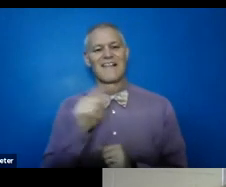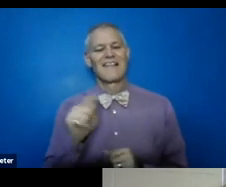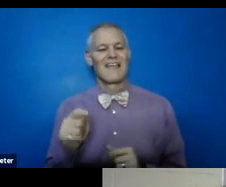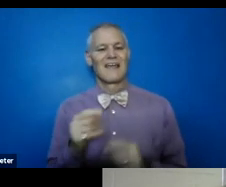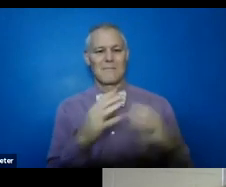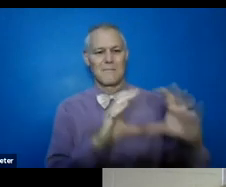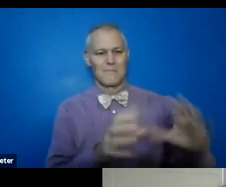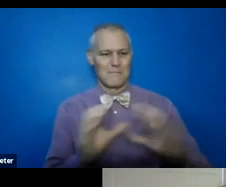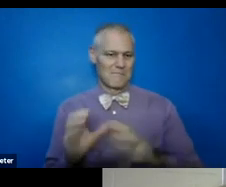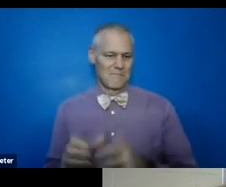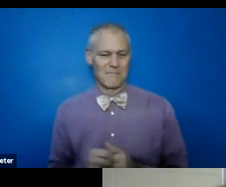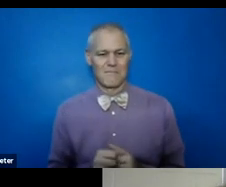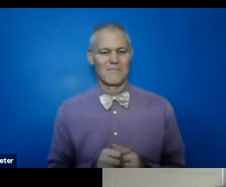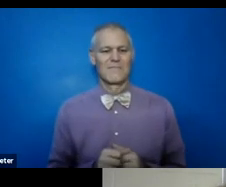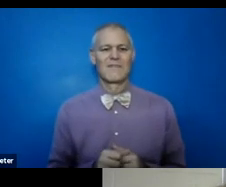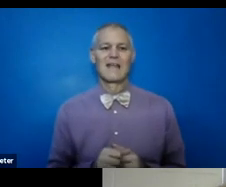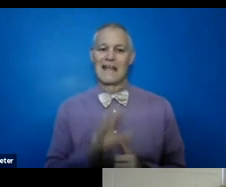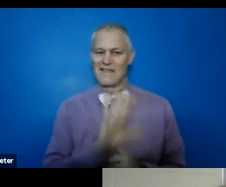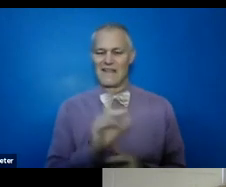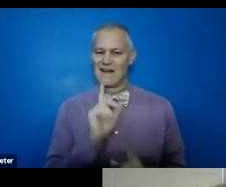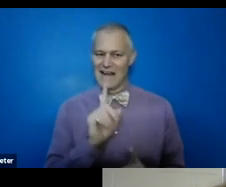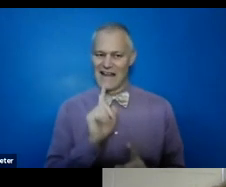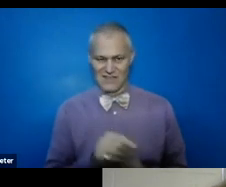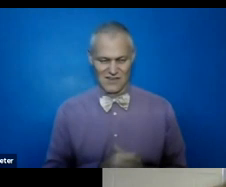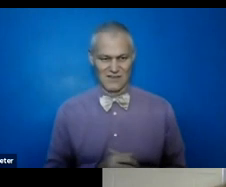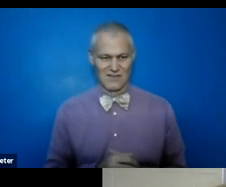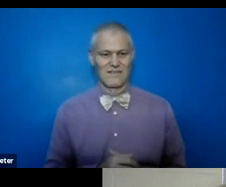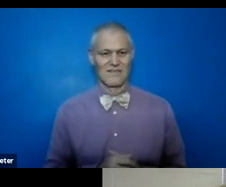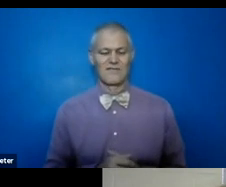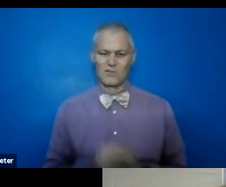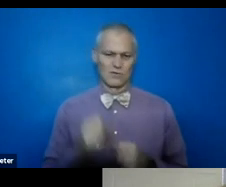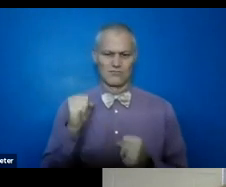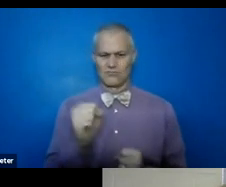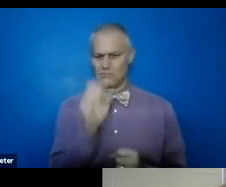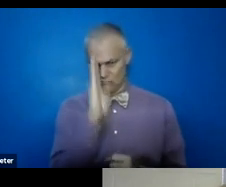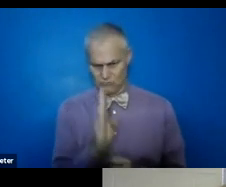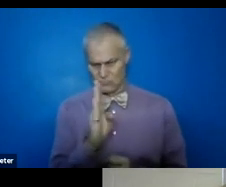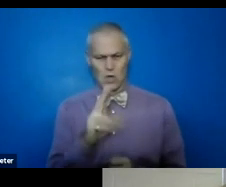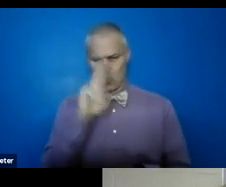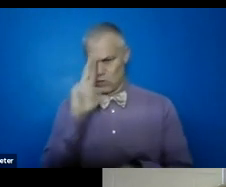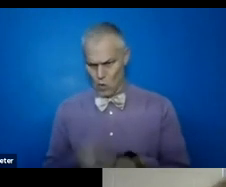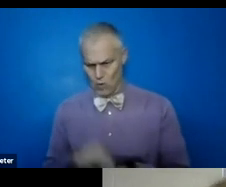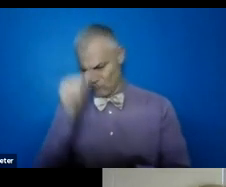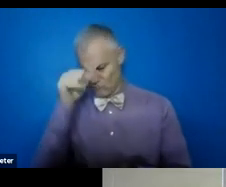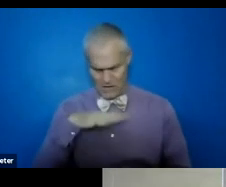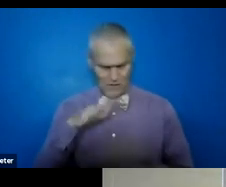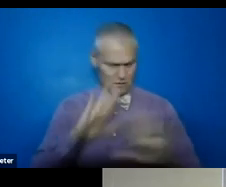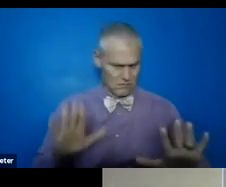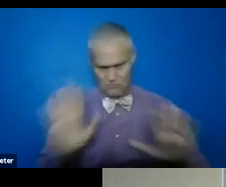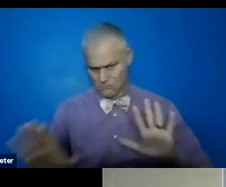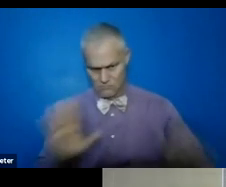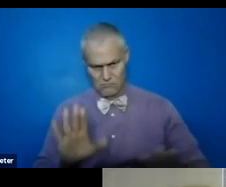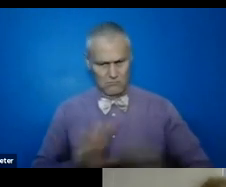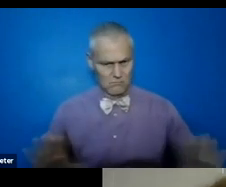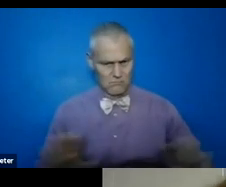in terms of their answers related to rigid masculinity, masculine norms. But what we see so strongly is the